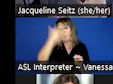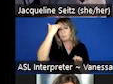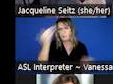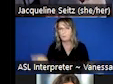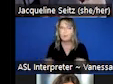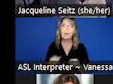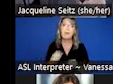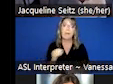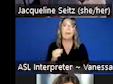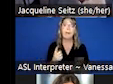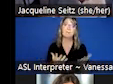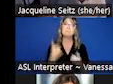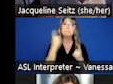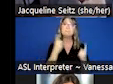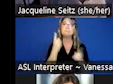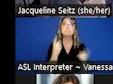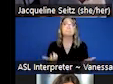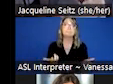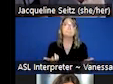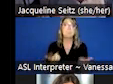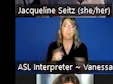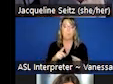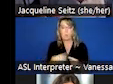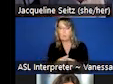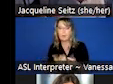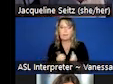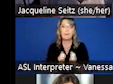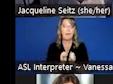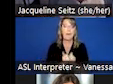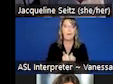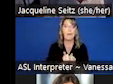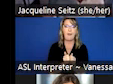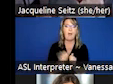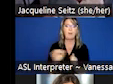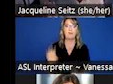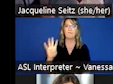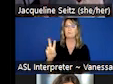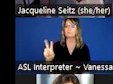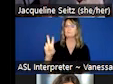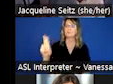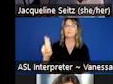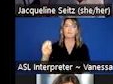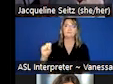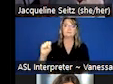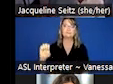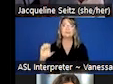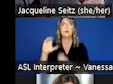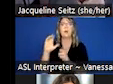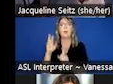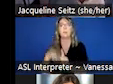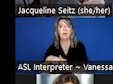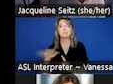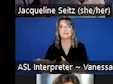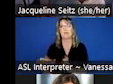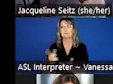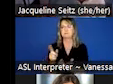you'll also might be wondering when and how 42 CFR Part 2 applies, which is the specific regulations for substance